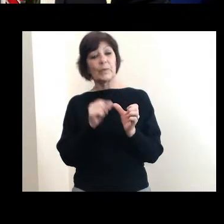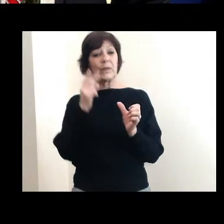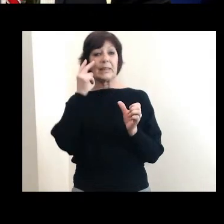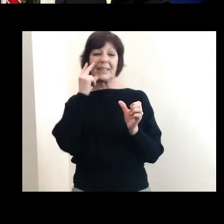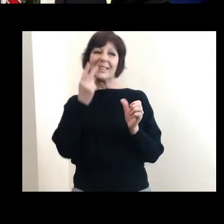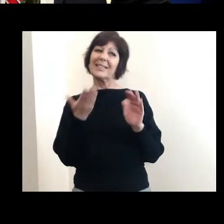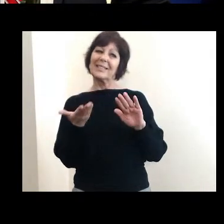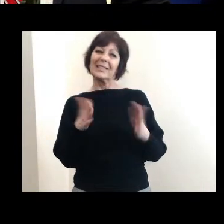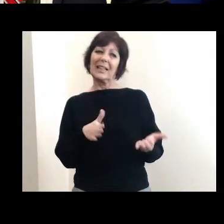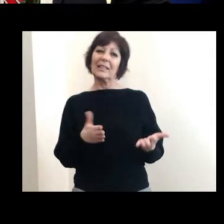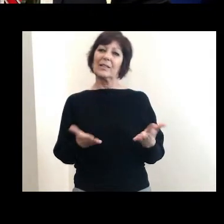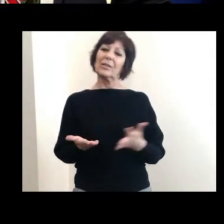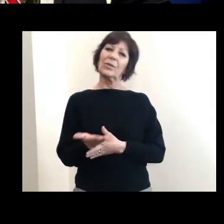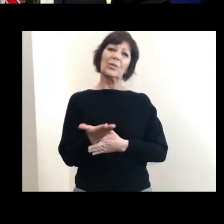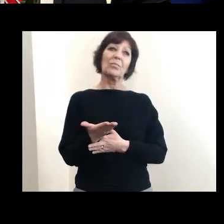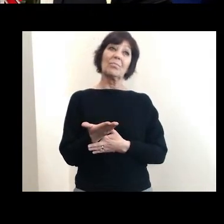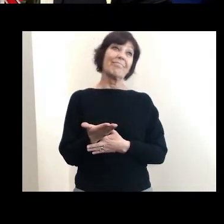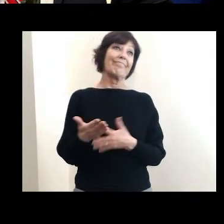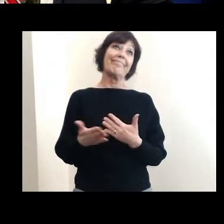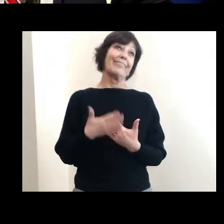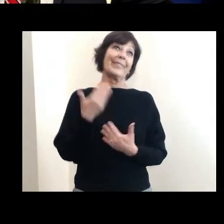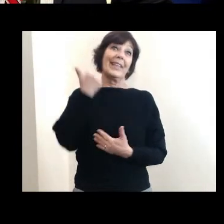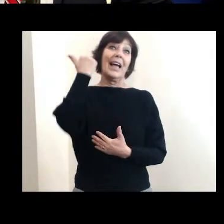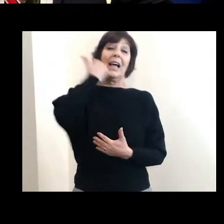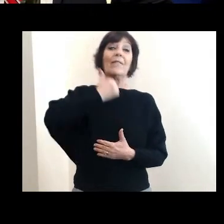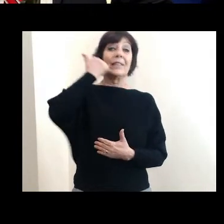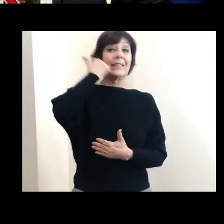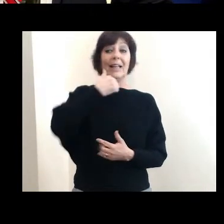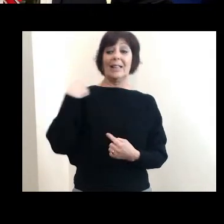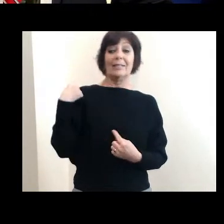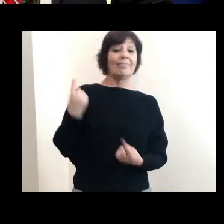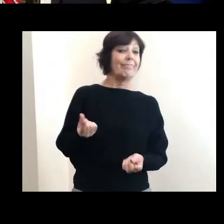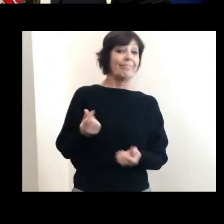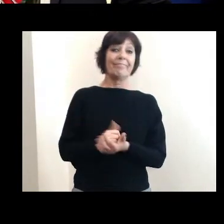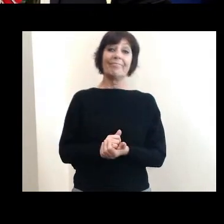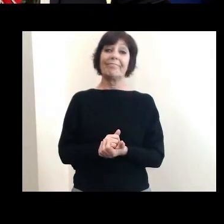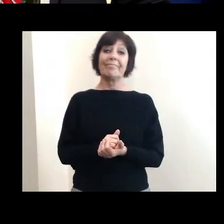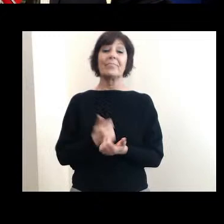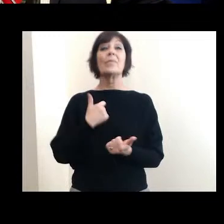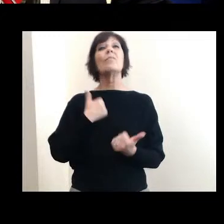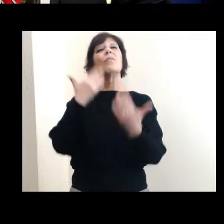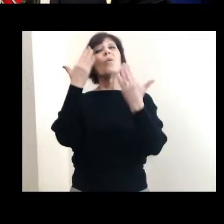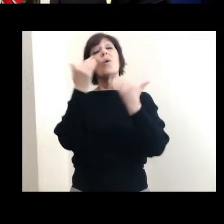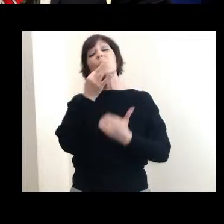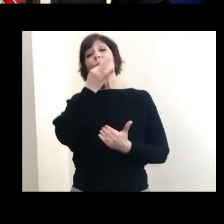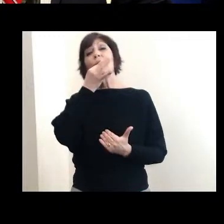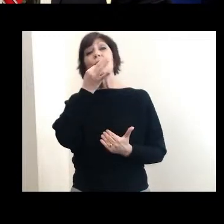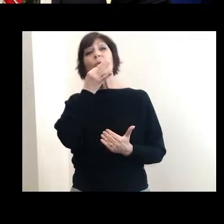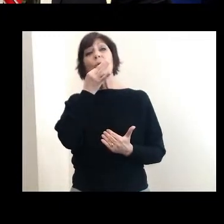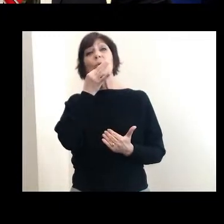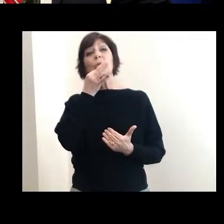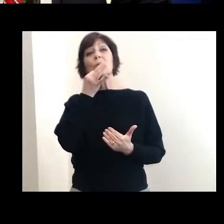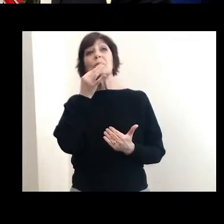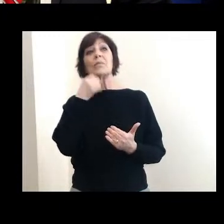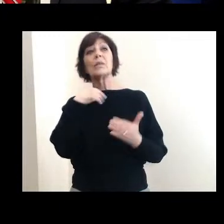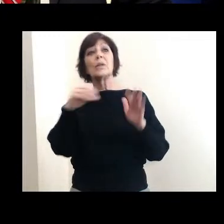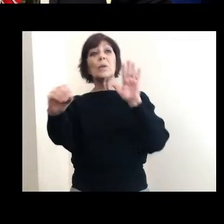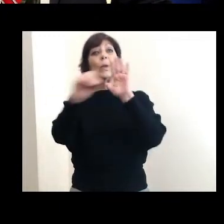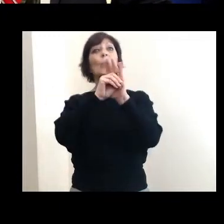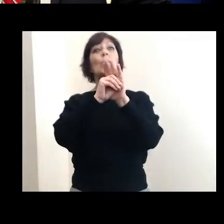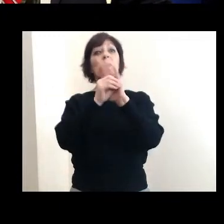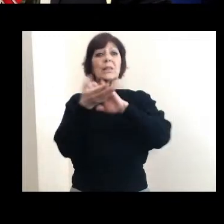deaths pretty much every day for the last few months. And I'm hoping soon we get to a point where we just have 0